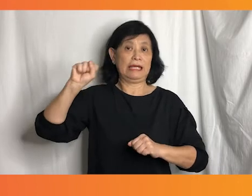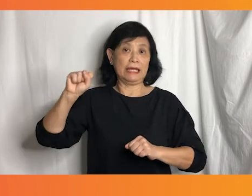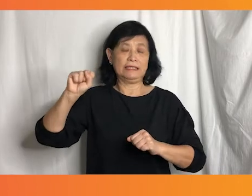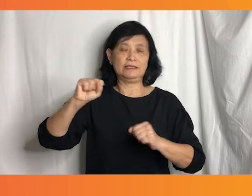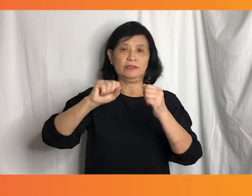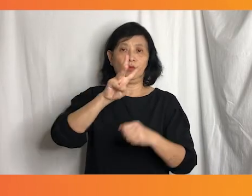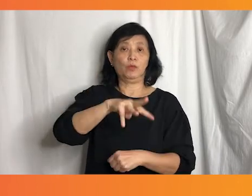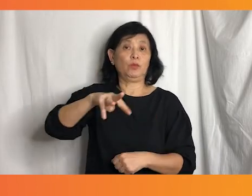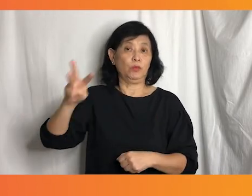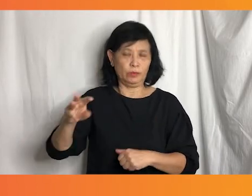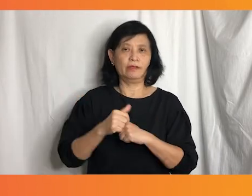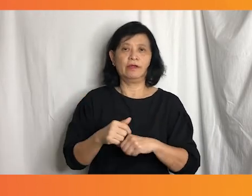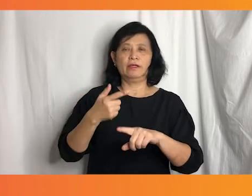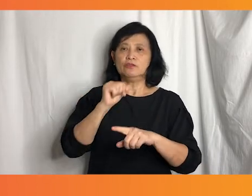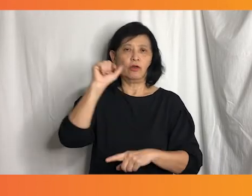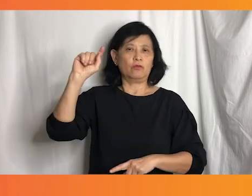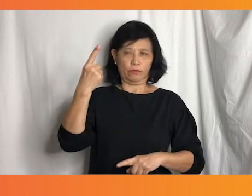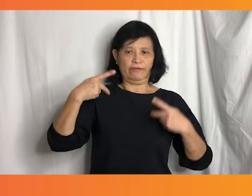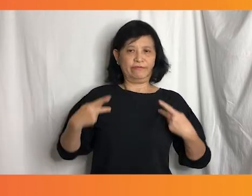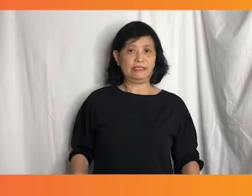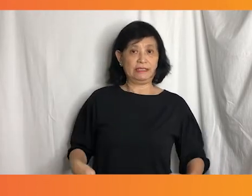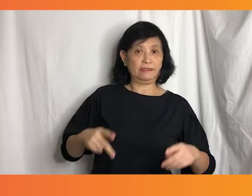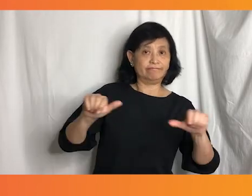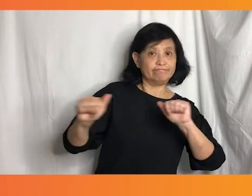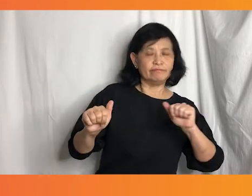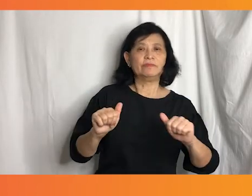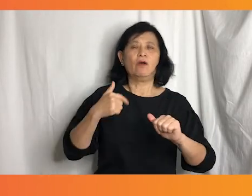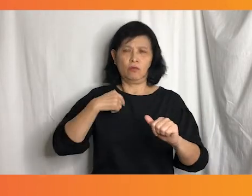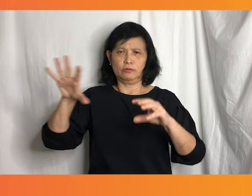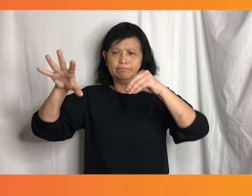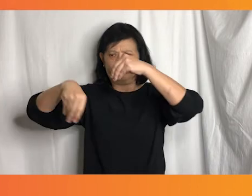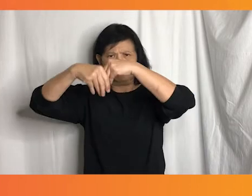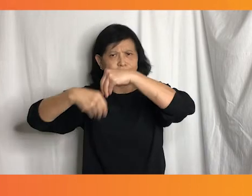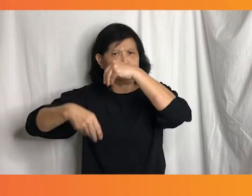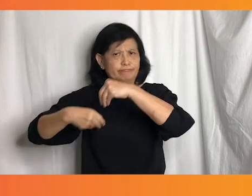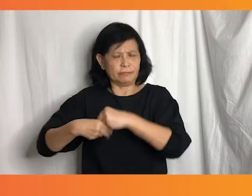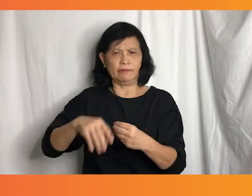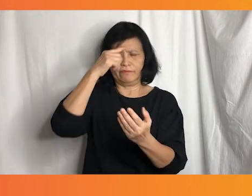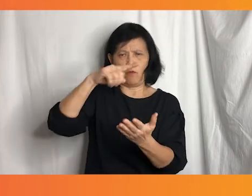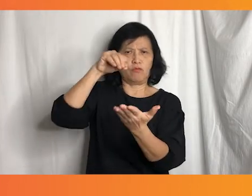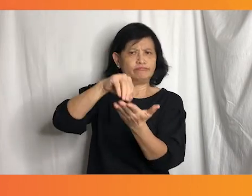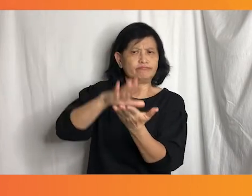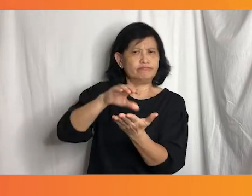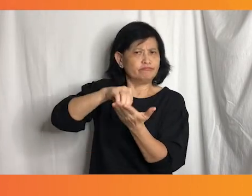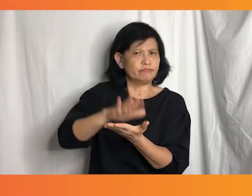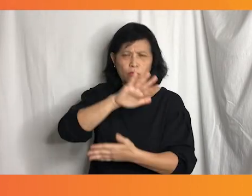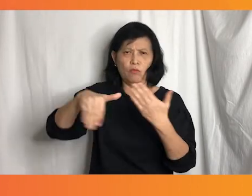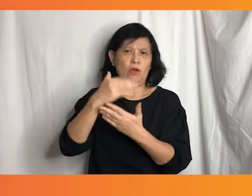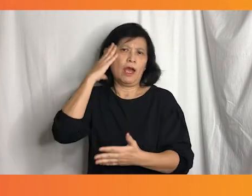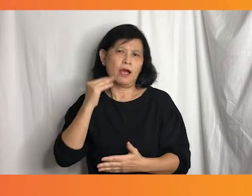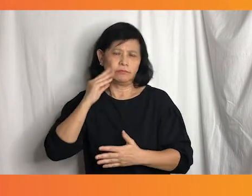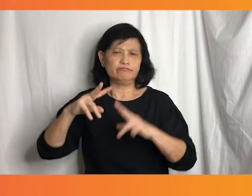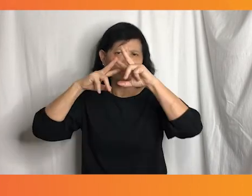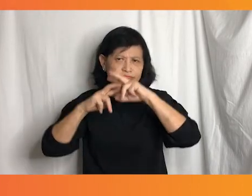CAS website, because in addition to the physical sessions, they decided to put together a website to document the experience. So they